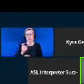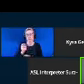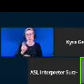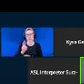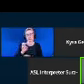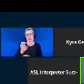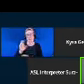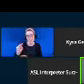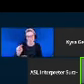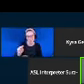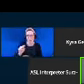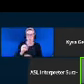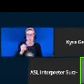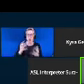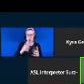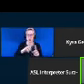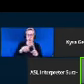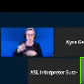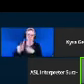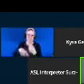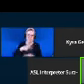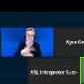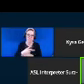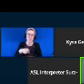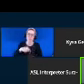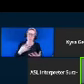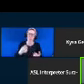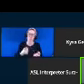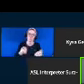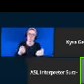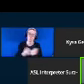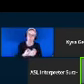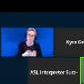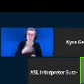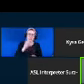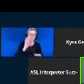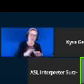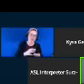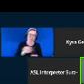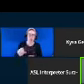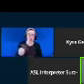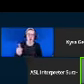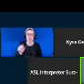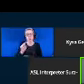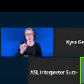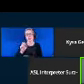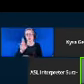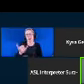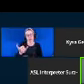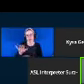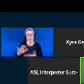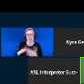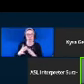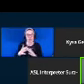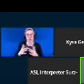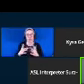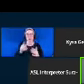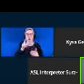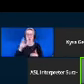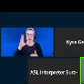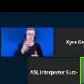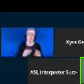that includes working with our DHS partners to protect faith communities and other minority communities disproportionately impacted by targeted violence, while ensuring that